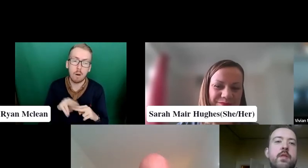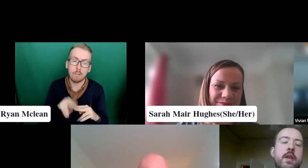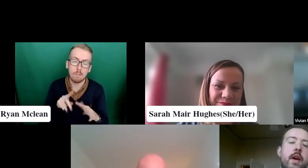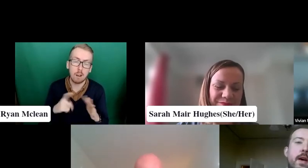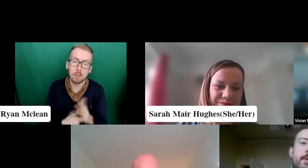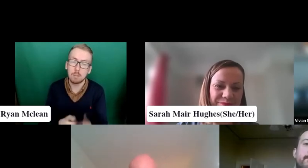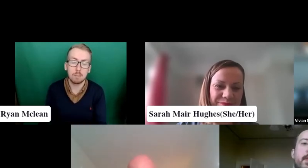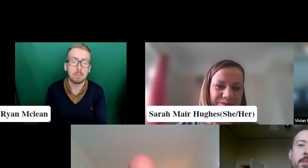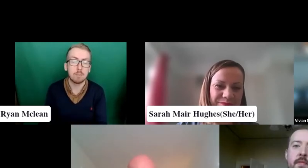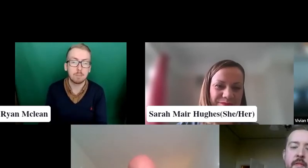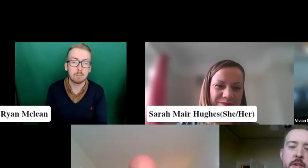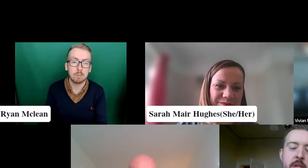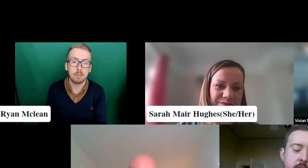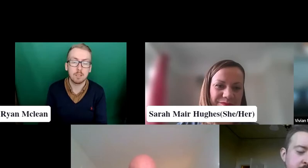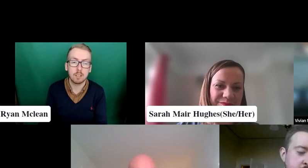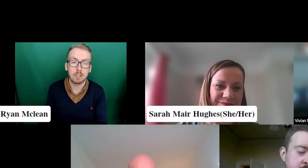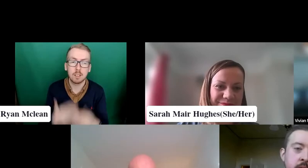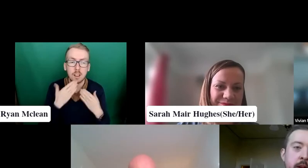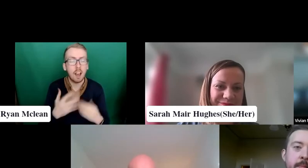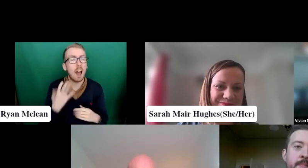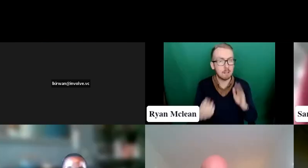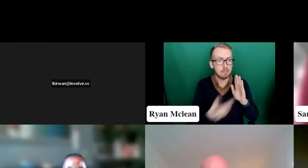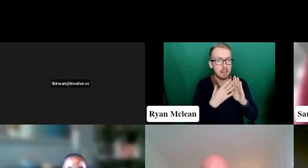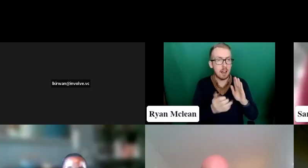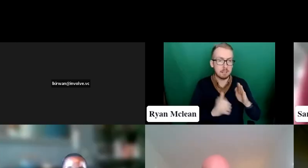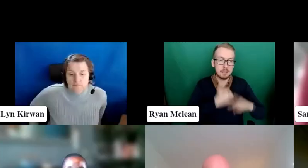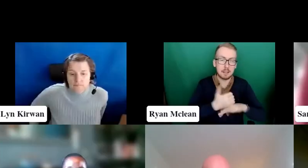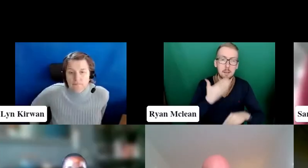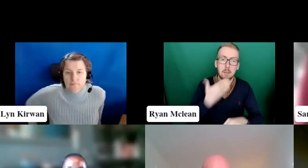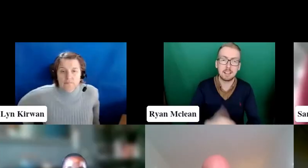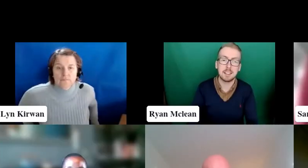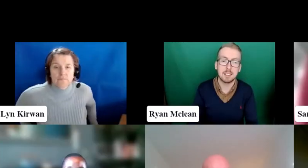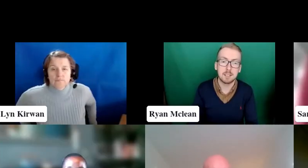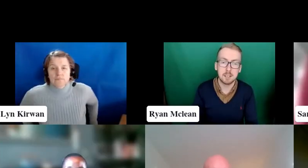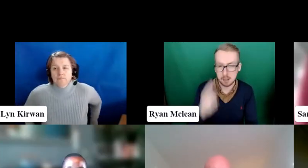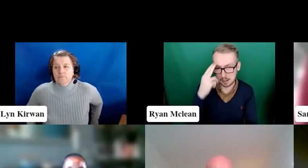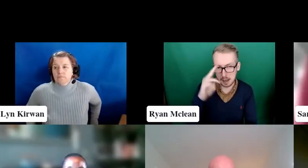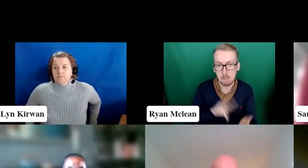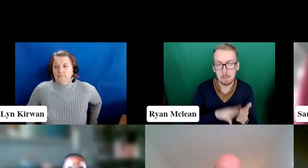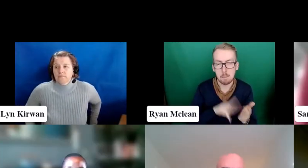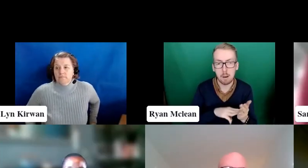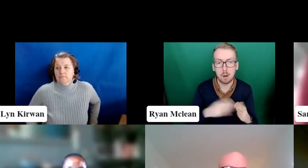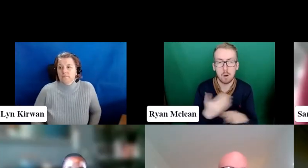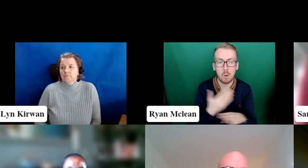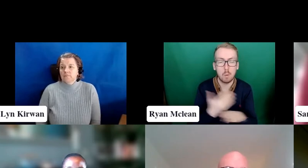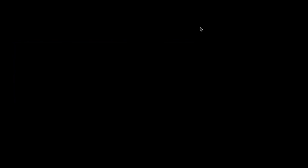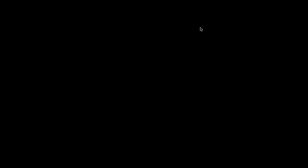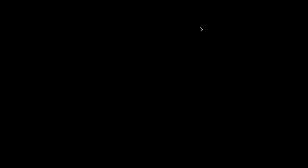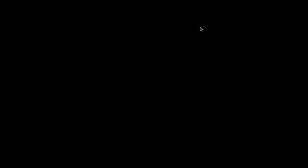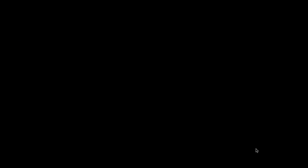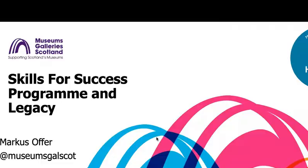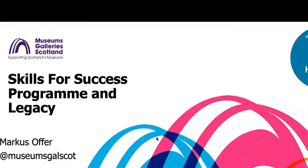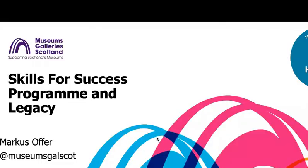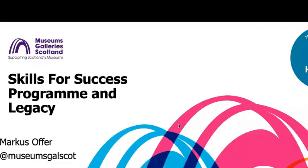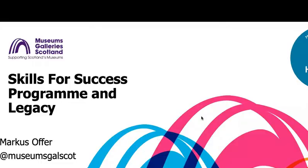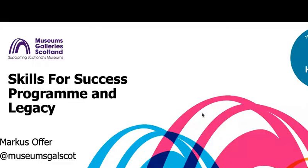Thanks, Donald. I believe I've got some slides as well. My name's Markus. I work for Museums Galleries Scotland, and we're the national